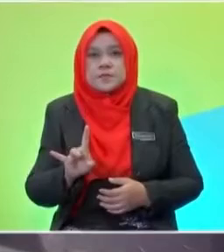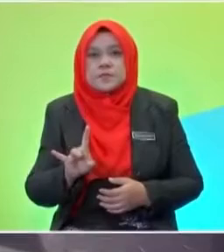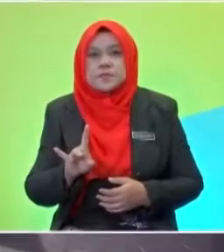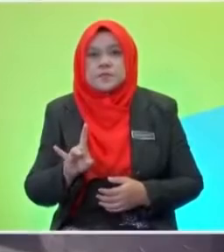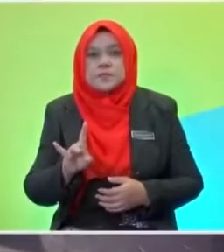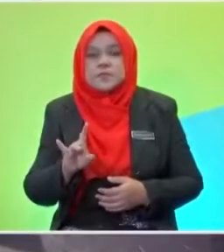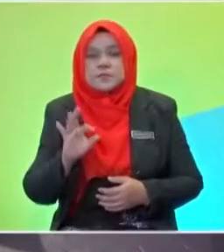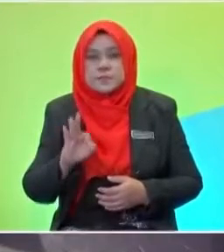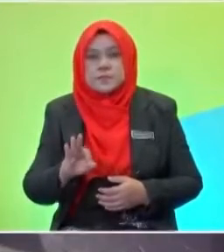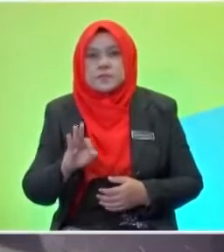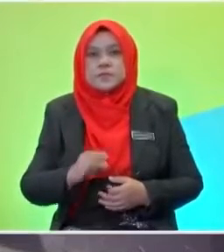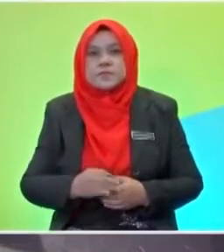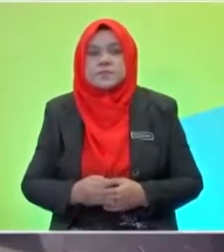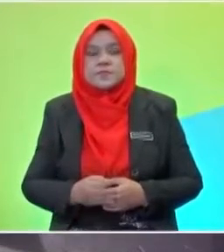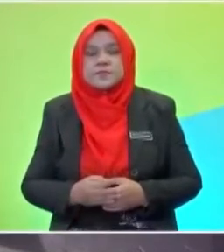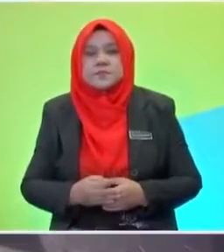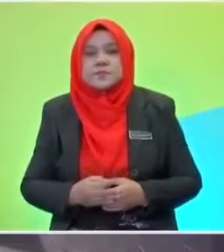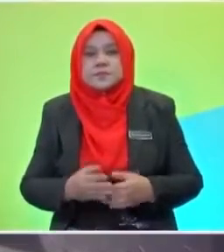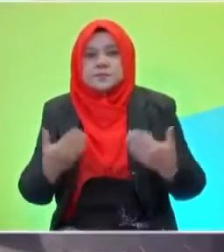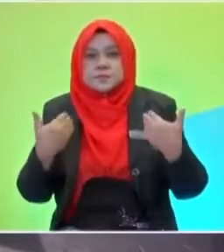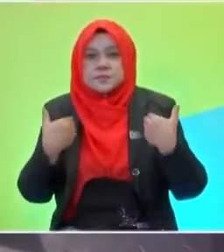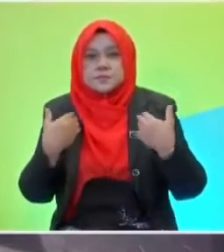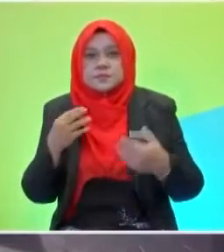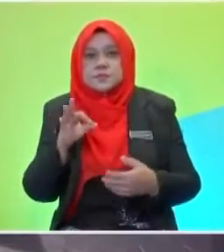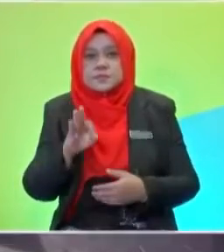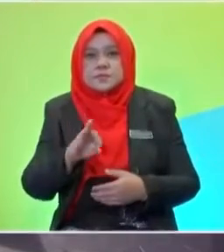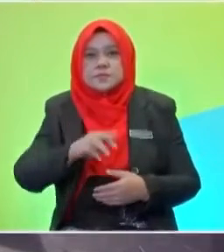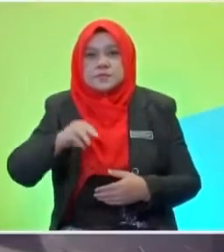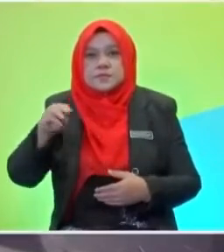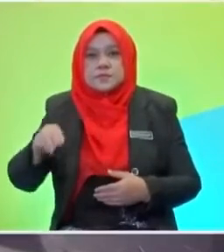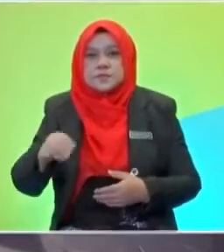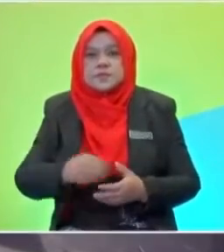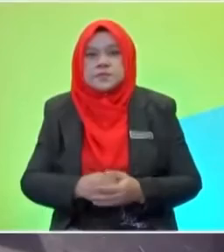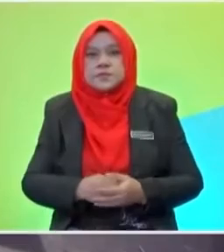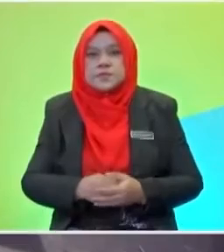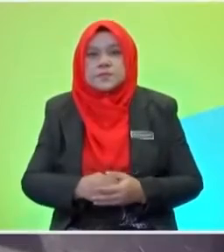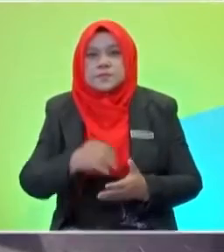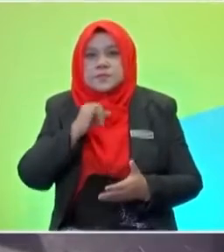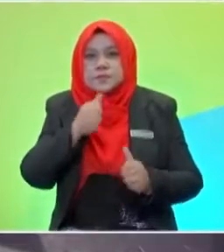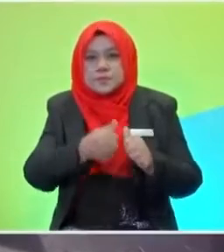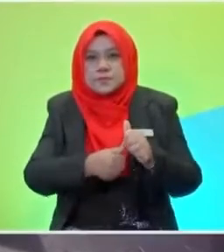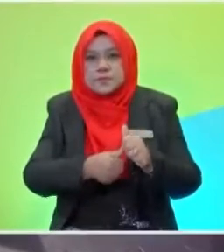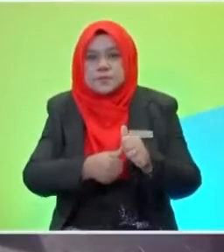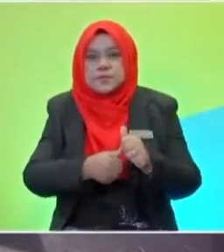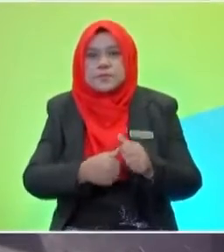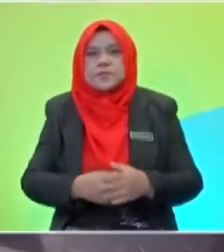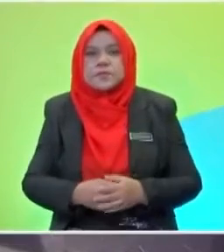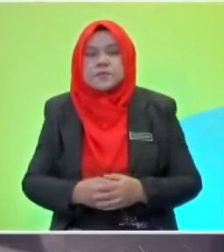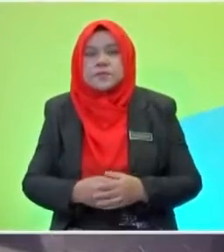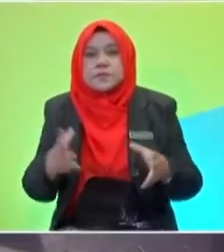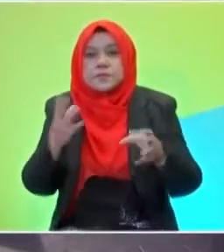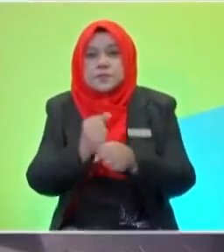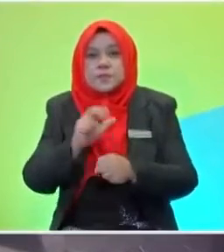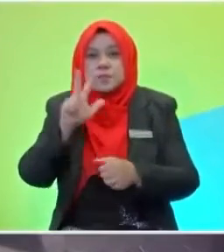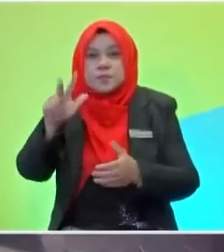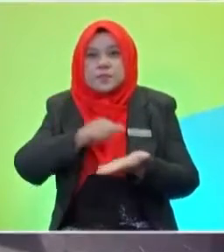8 and one more, 9. Okay. Okay, we have 9 pupils here. So, okay, each pupils will get 3 erasers. So,